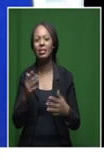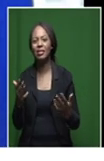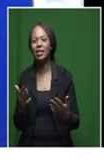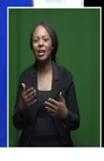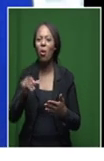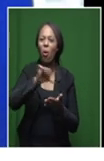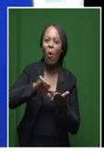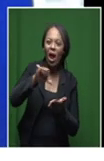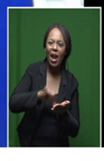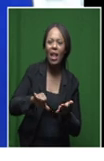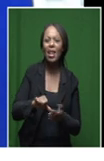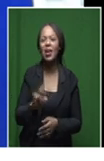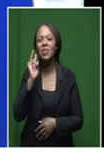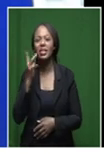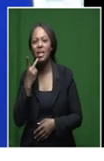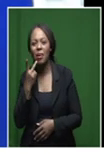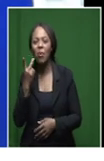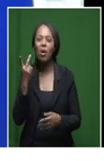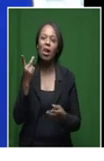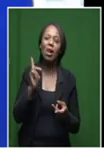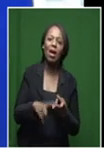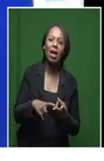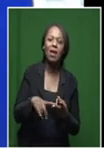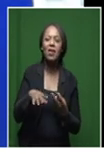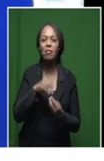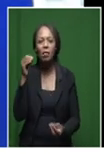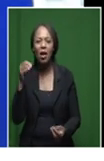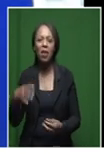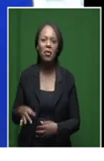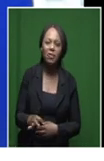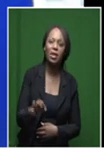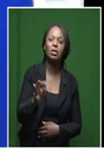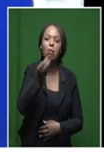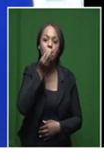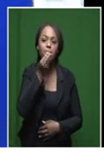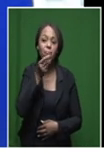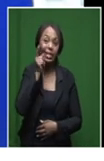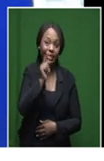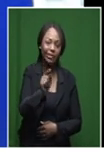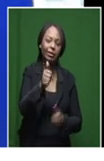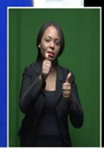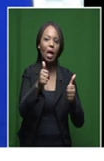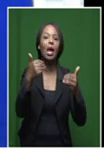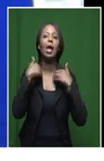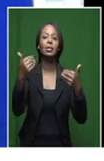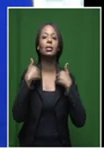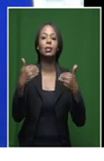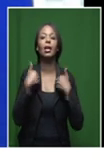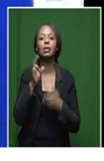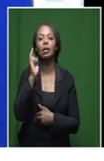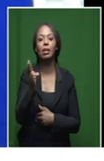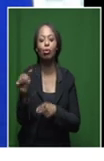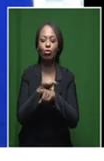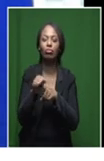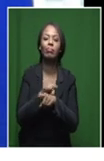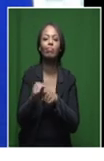healthy oils and vegetables and fish and that sort of thing. And then exercise to keep strength and training specifically and